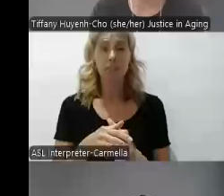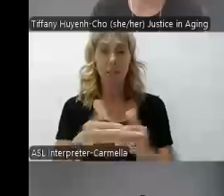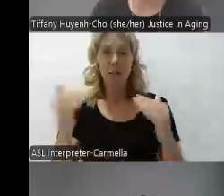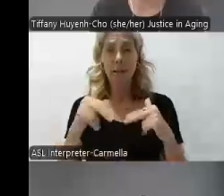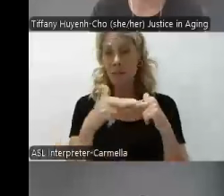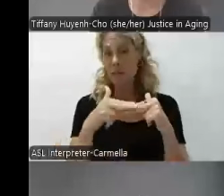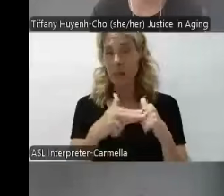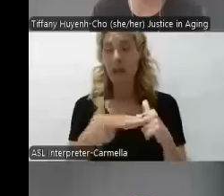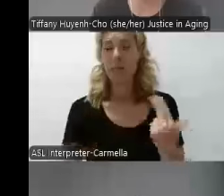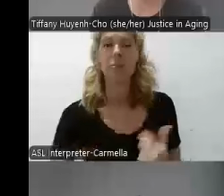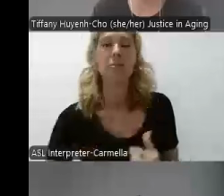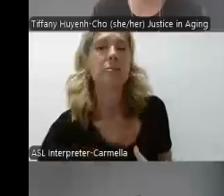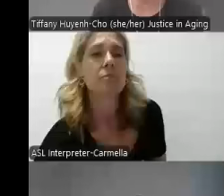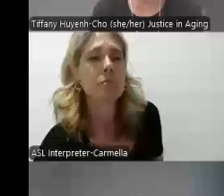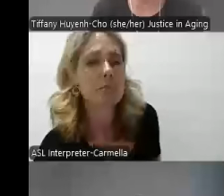slide.